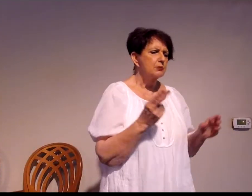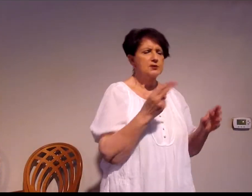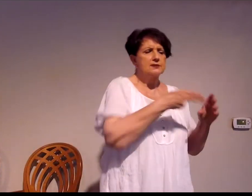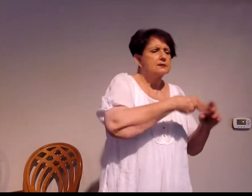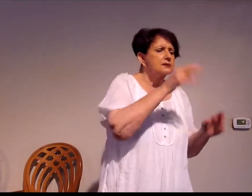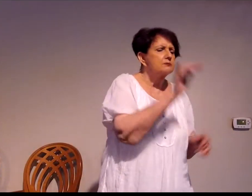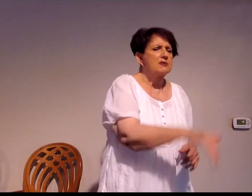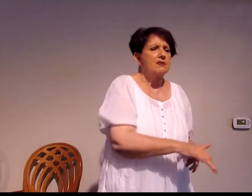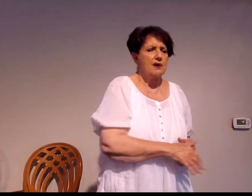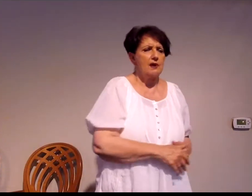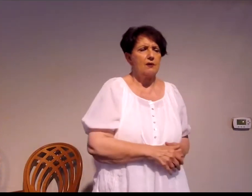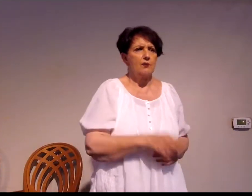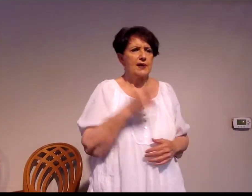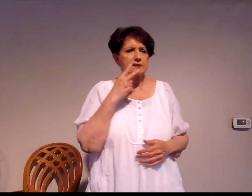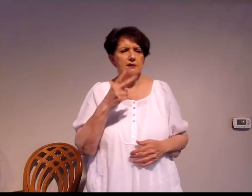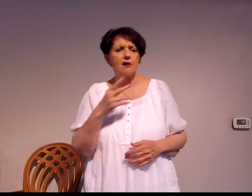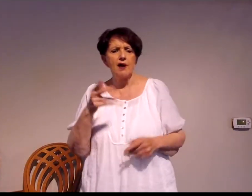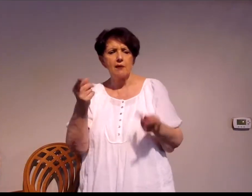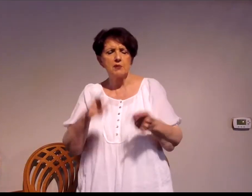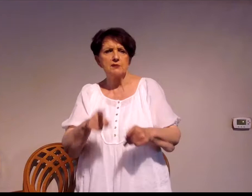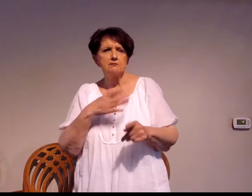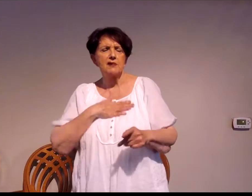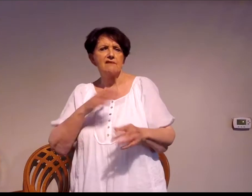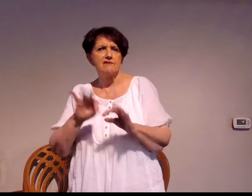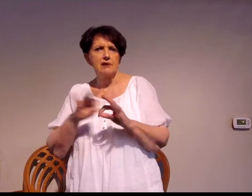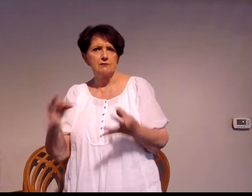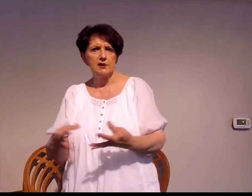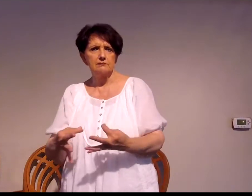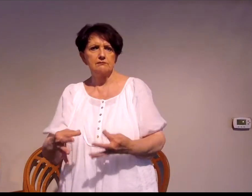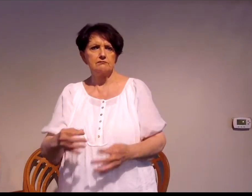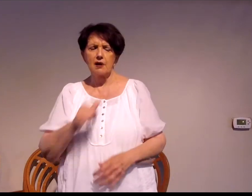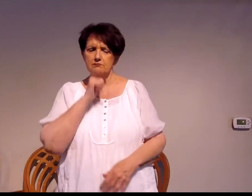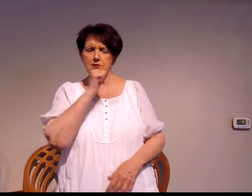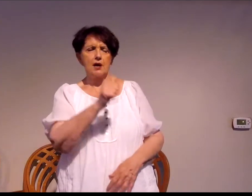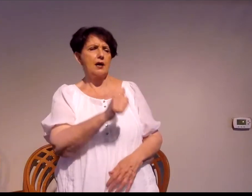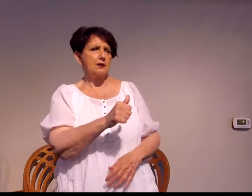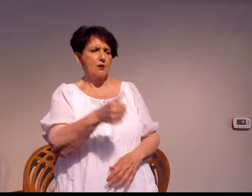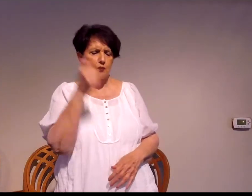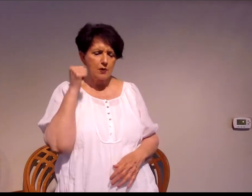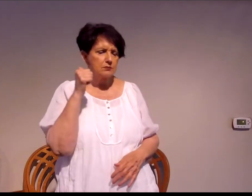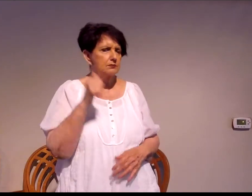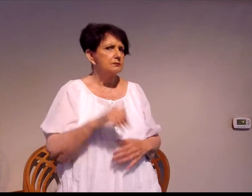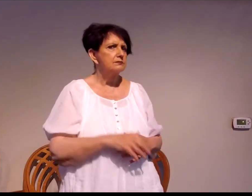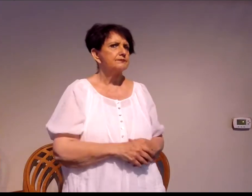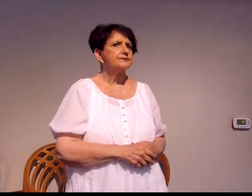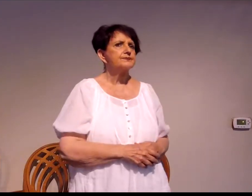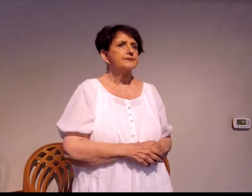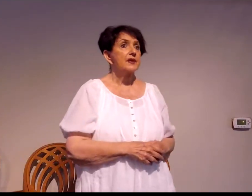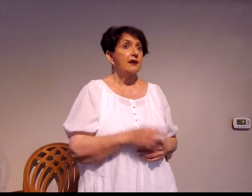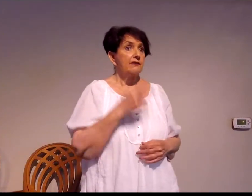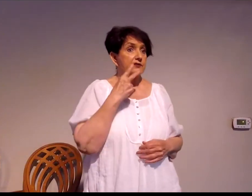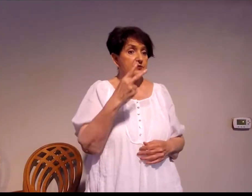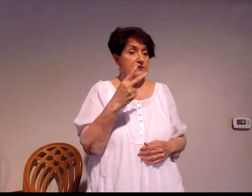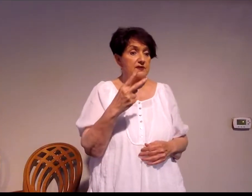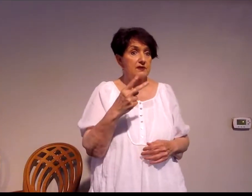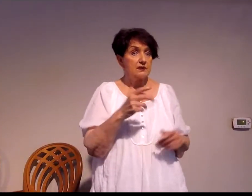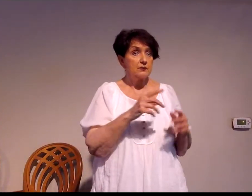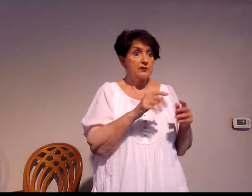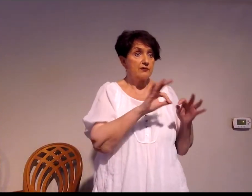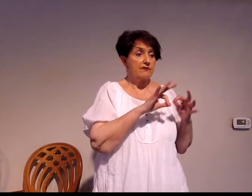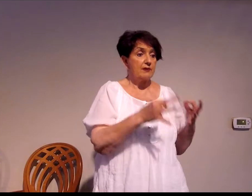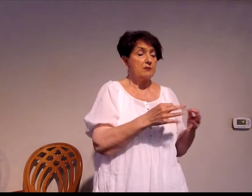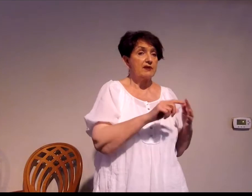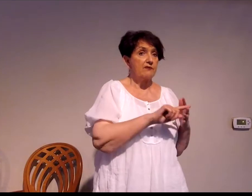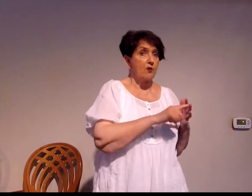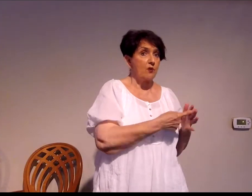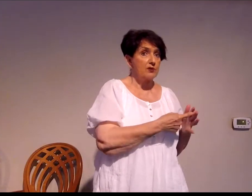in that, what I saw in my family. Well, and when we see it, not just with our family of